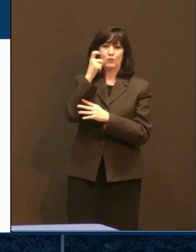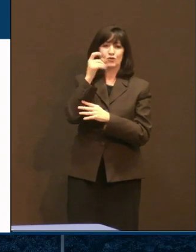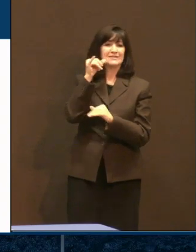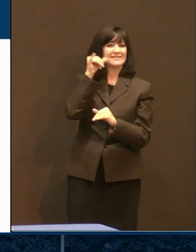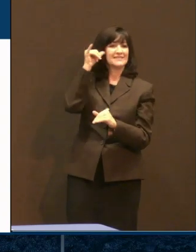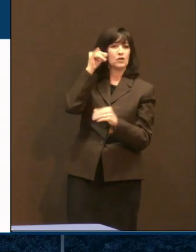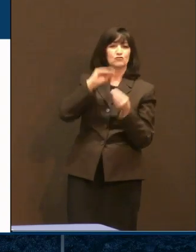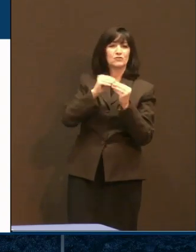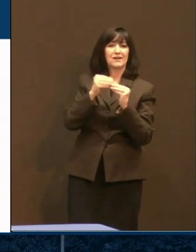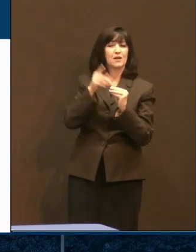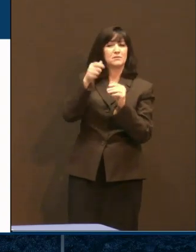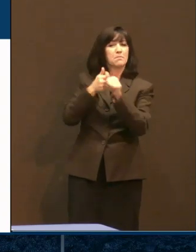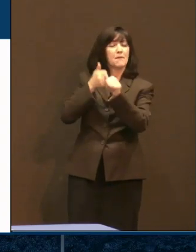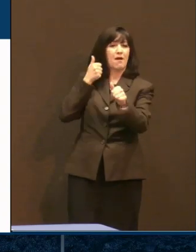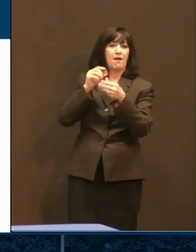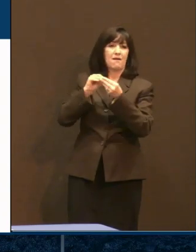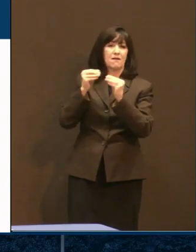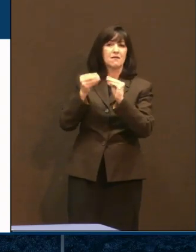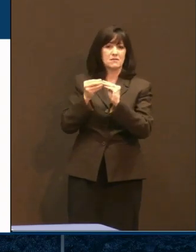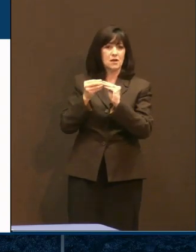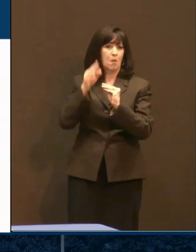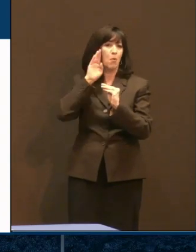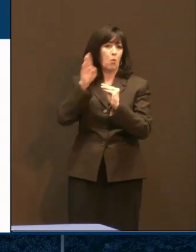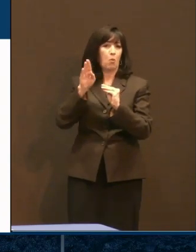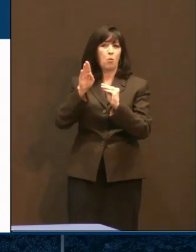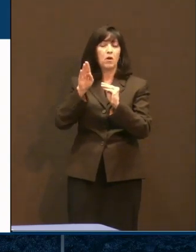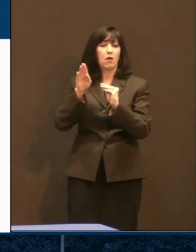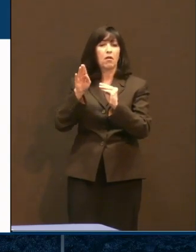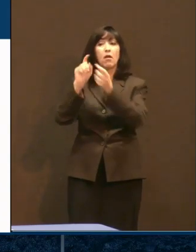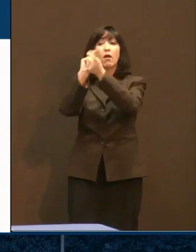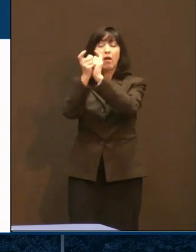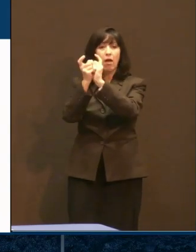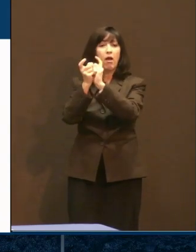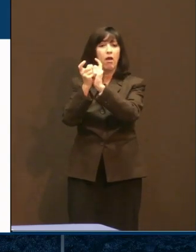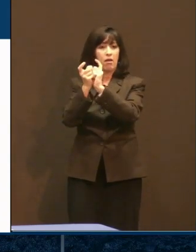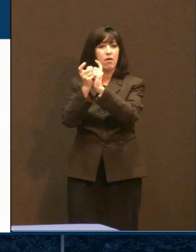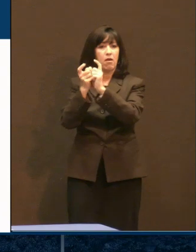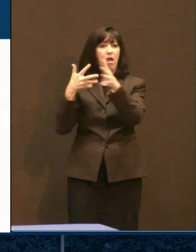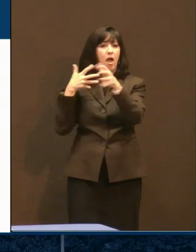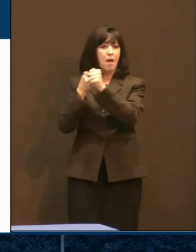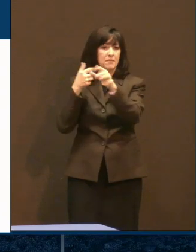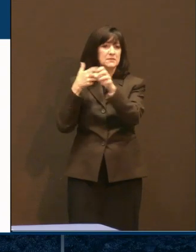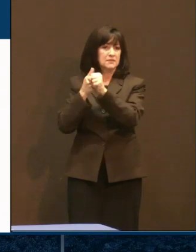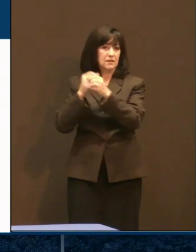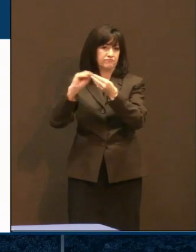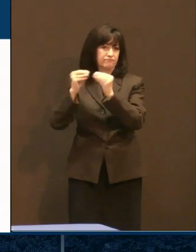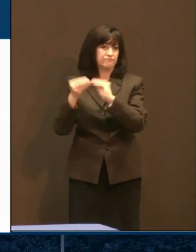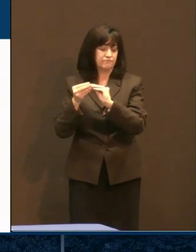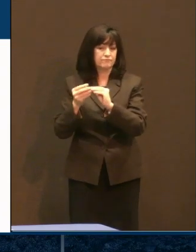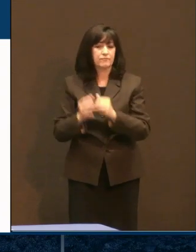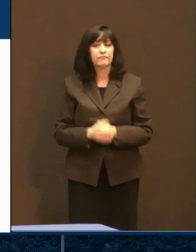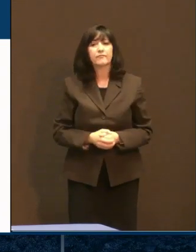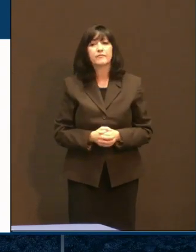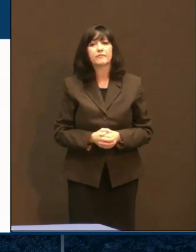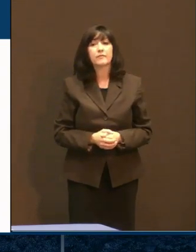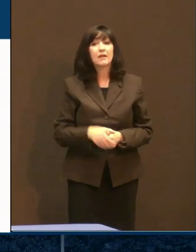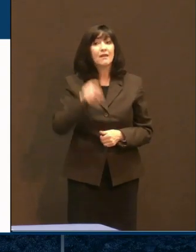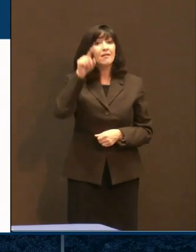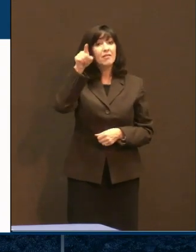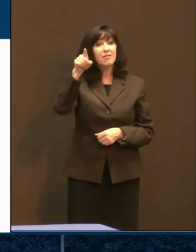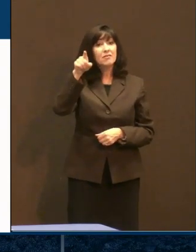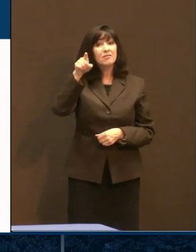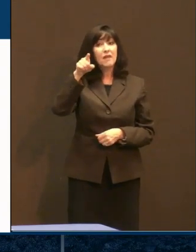hospitalizations that are. This is a 14-day measure of